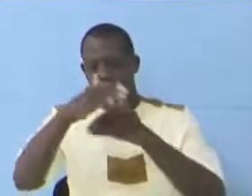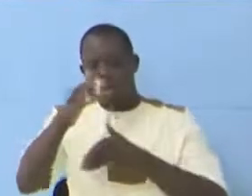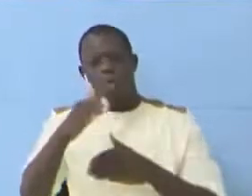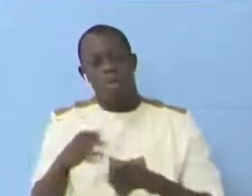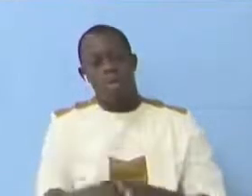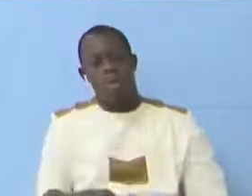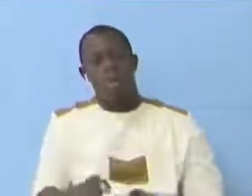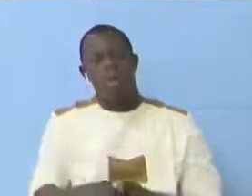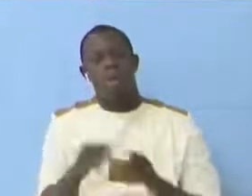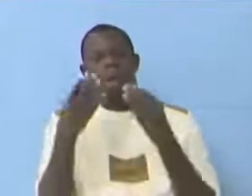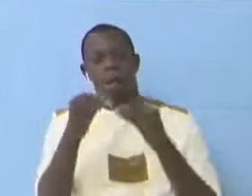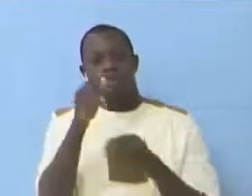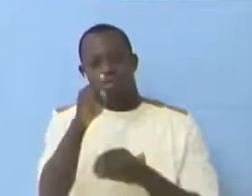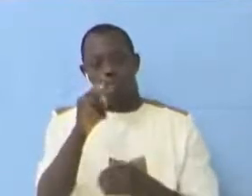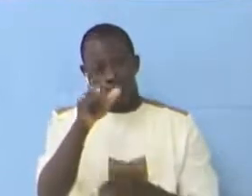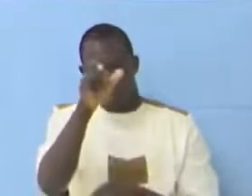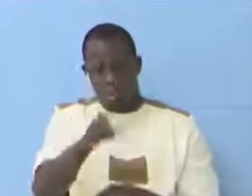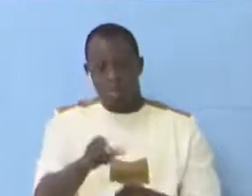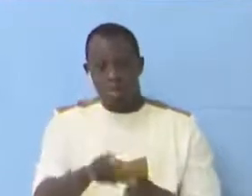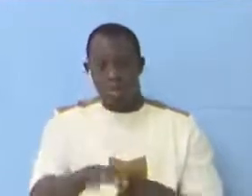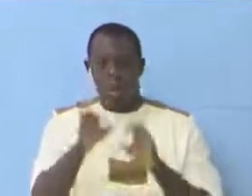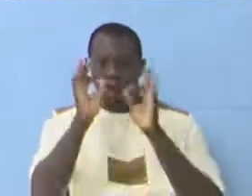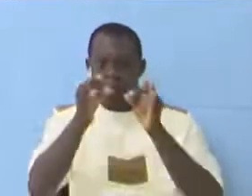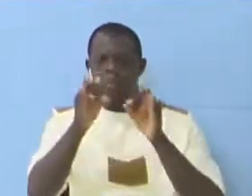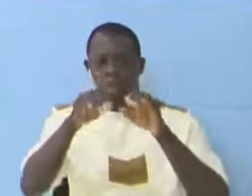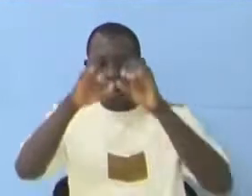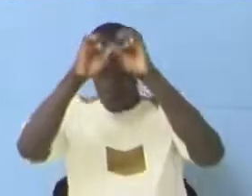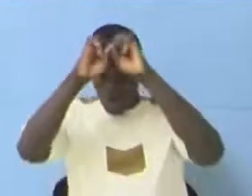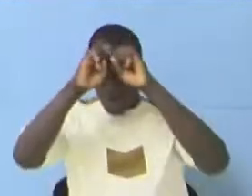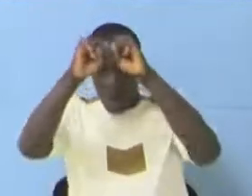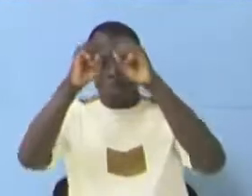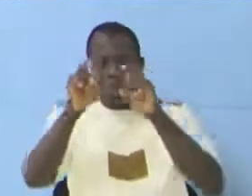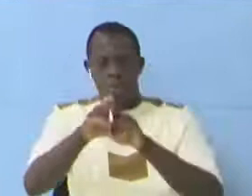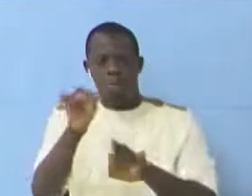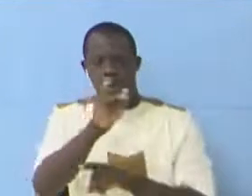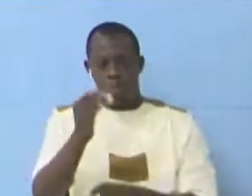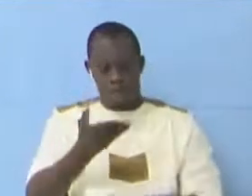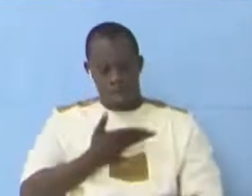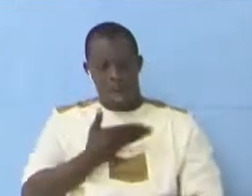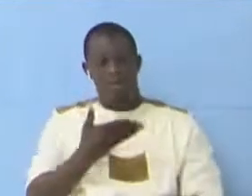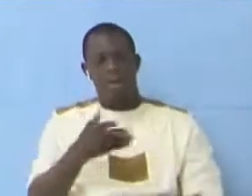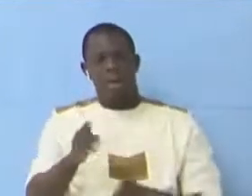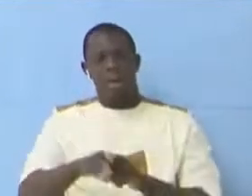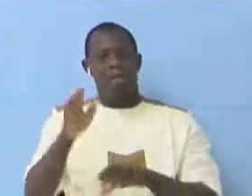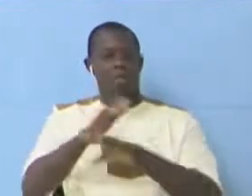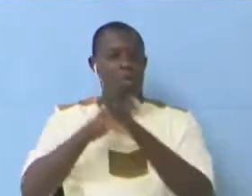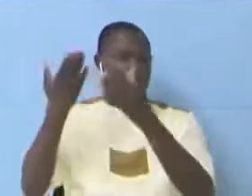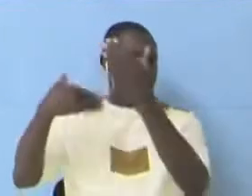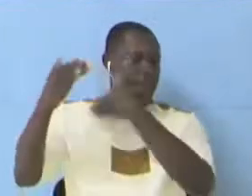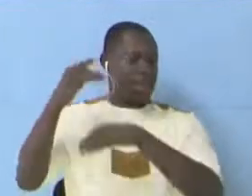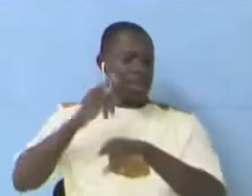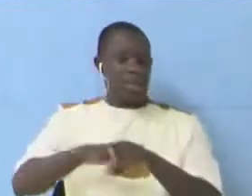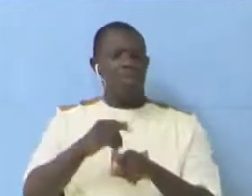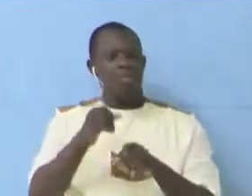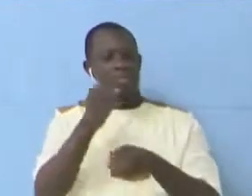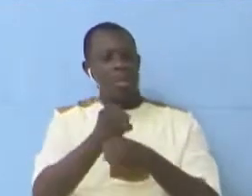That is correct. How would you characterize the regime that we had in place at the time?